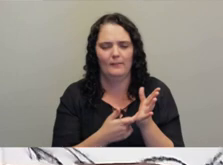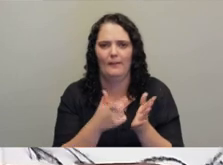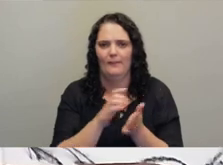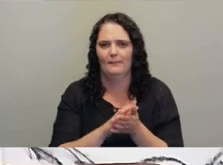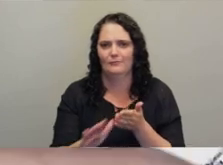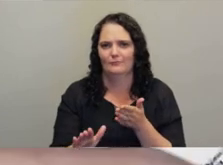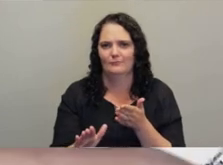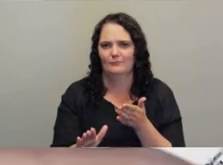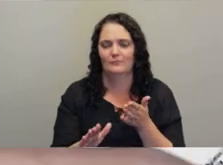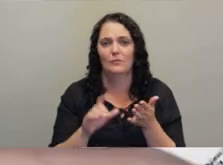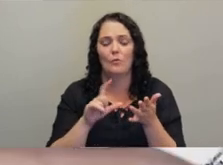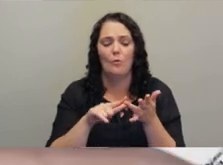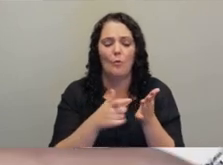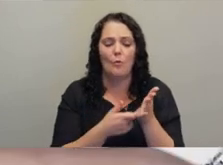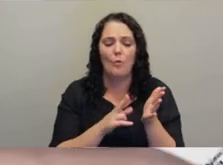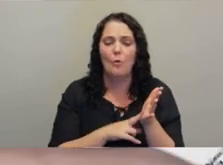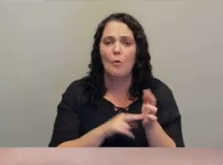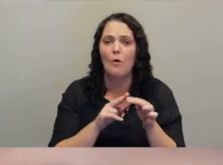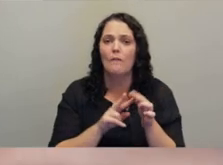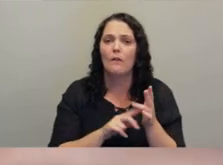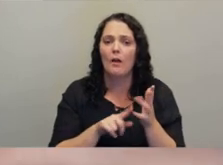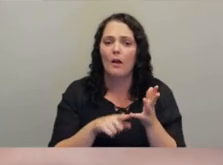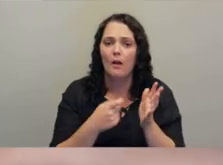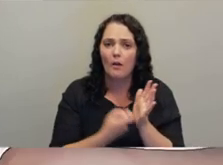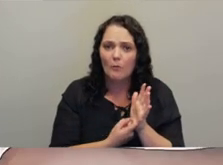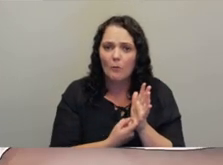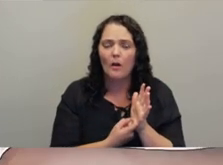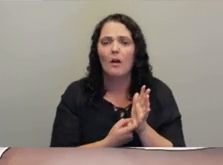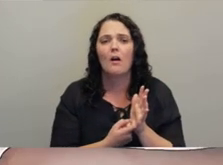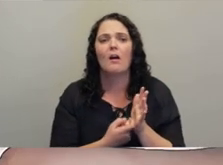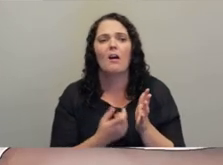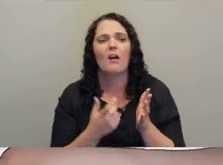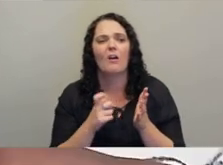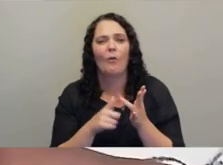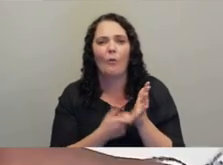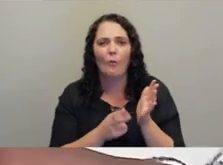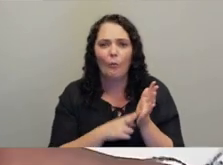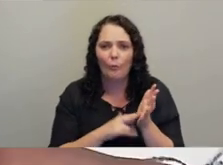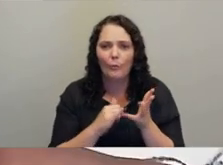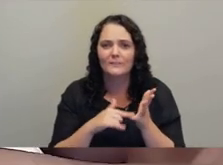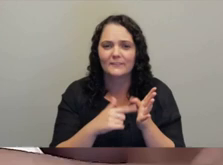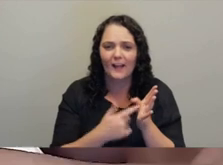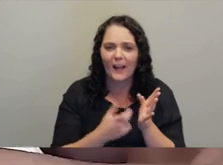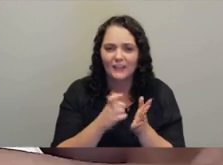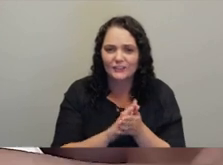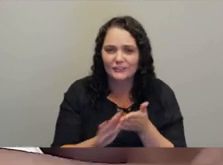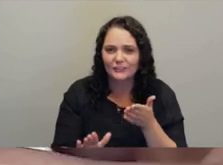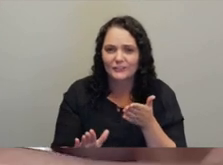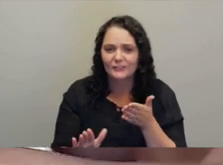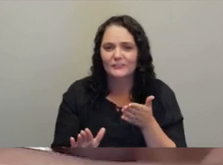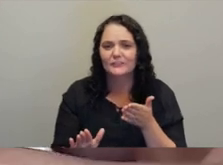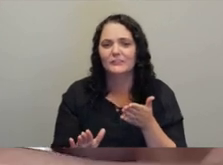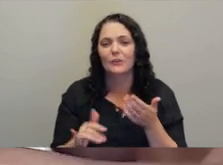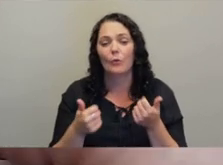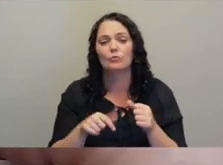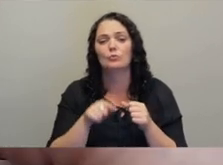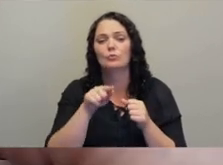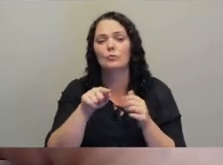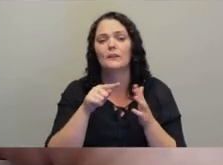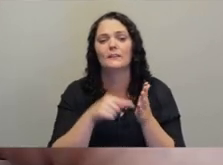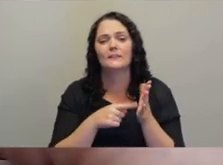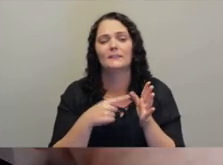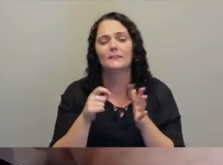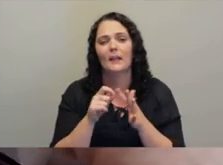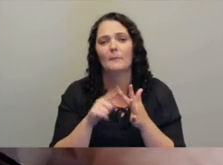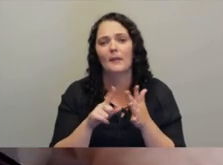flour, corn starch works really, really beautifully. But you can also use this tapioca flour. So